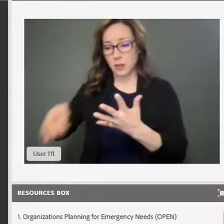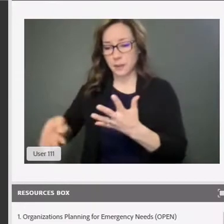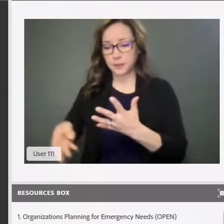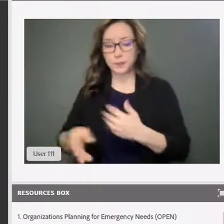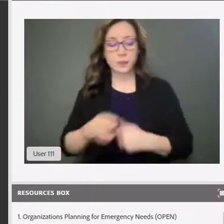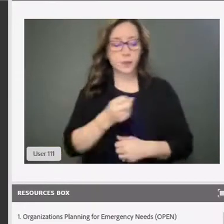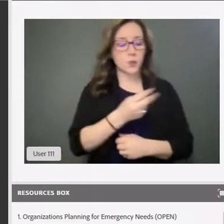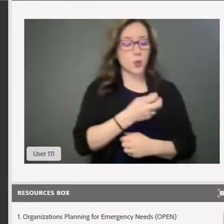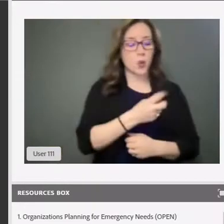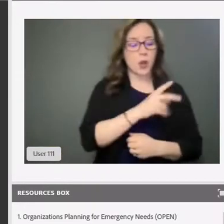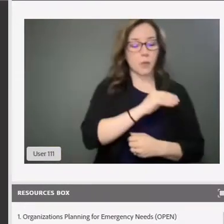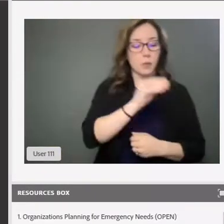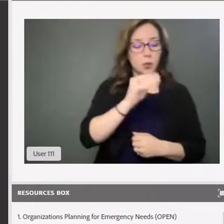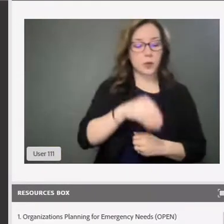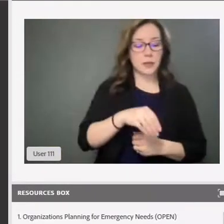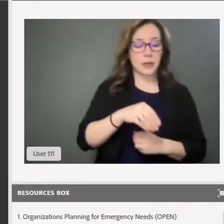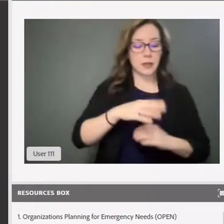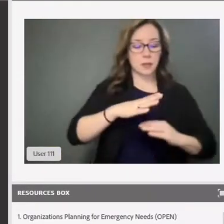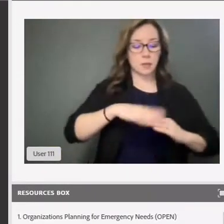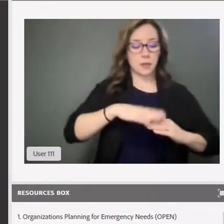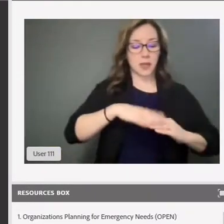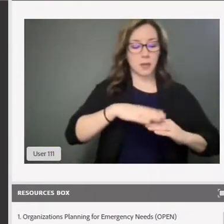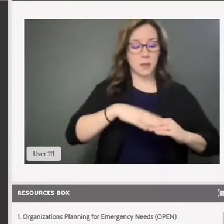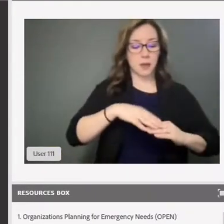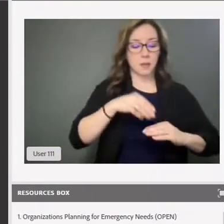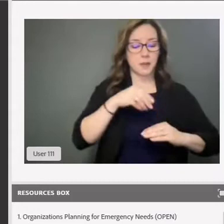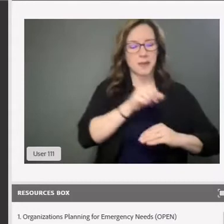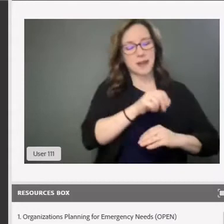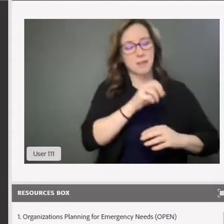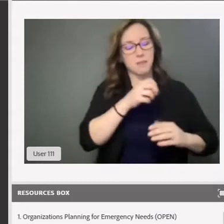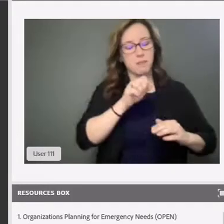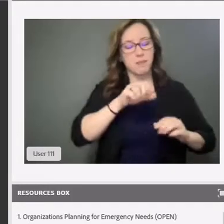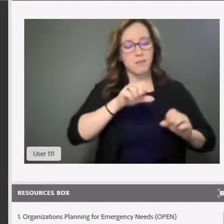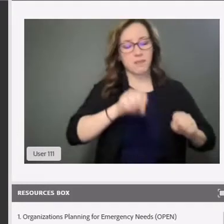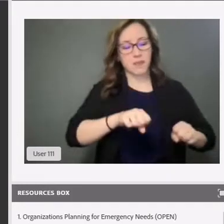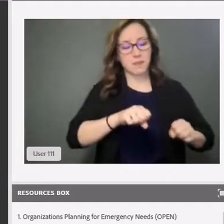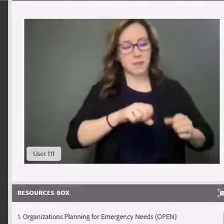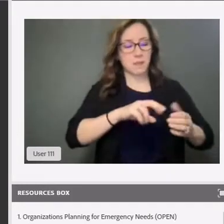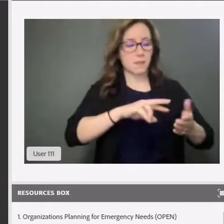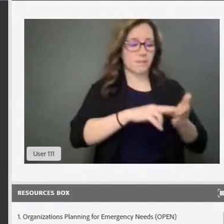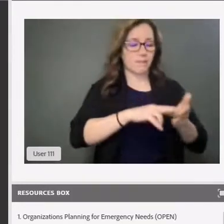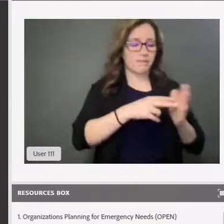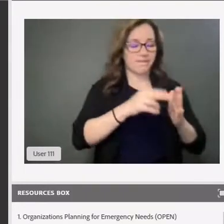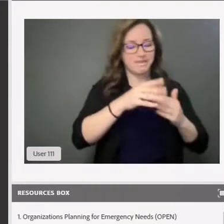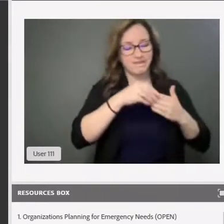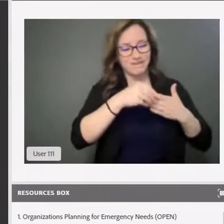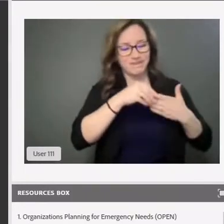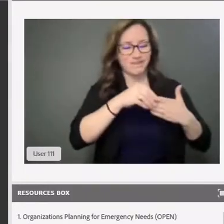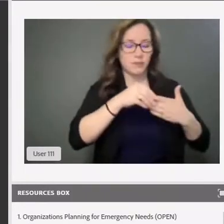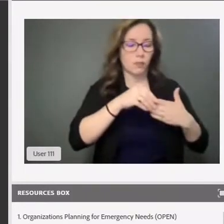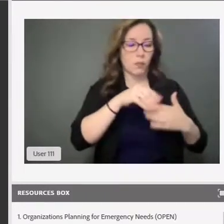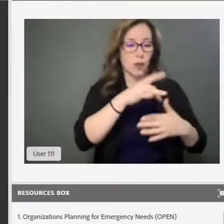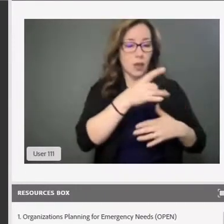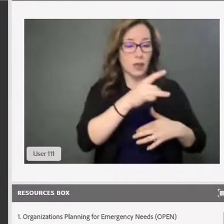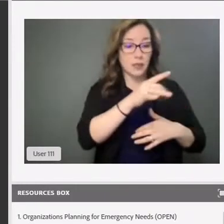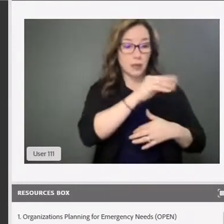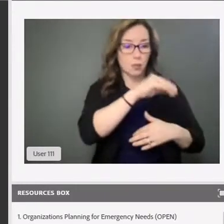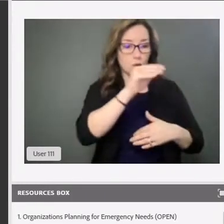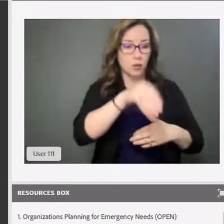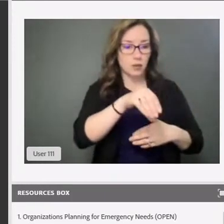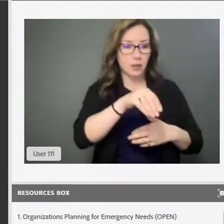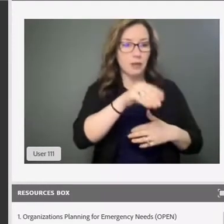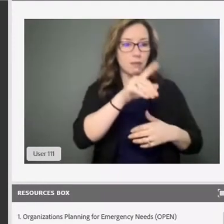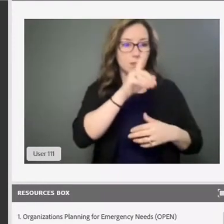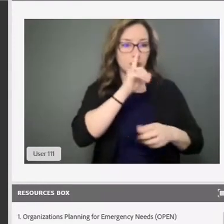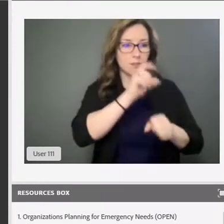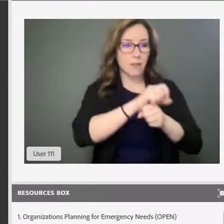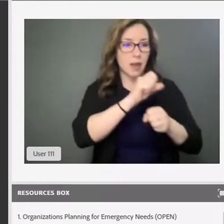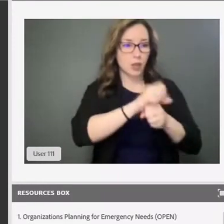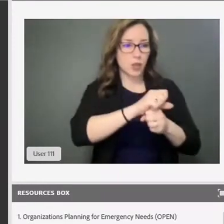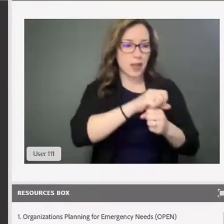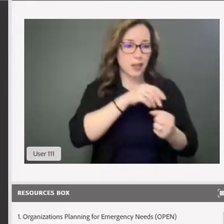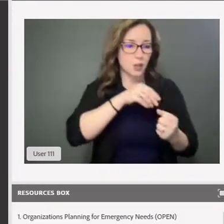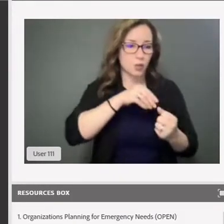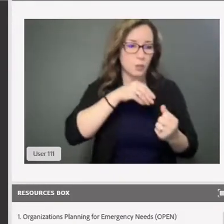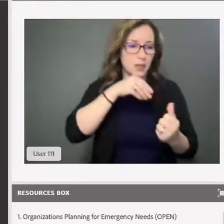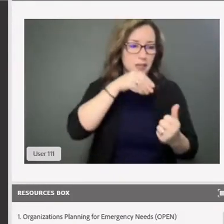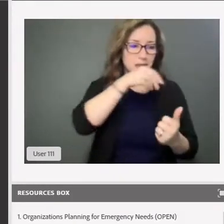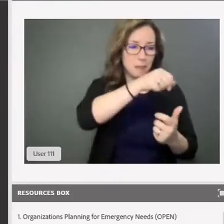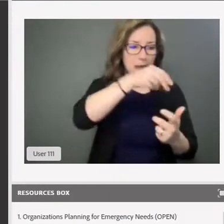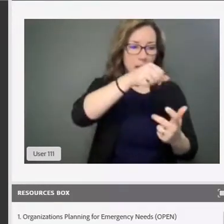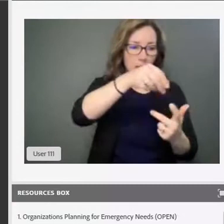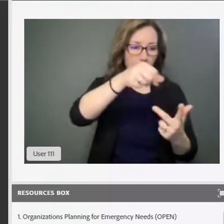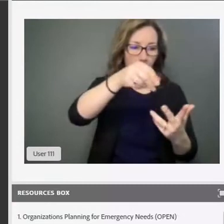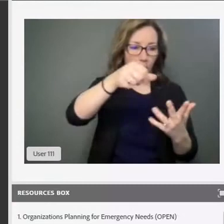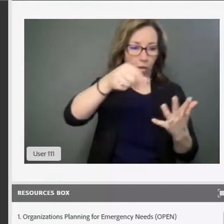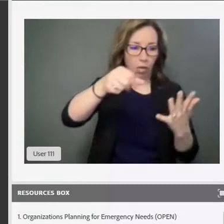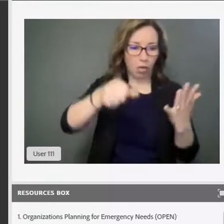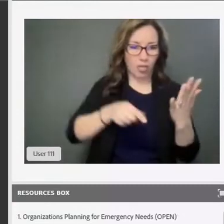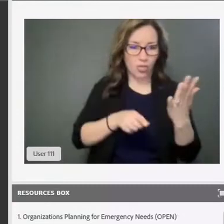minimum spends, which means that they have a flexibility of where 18% of that funding goes across those six areas. So we're hoping